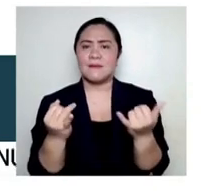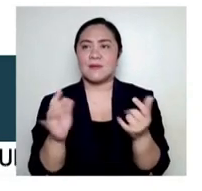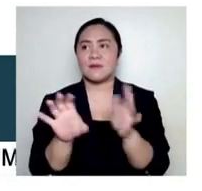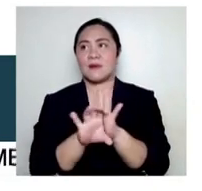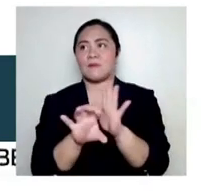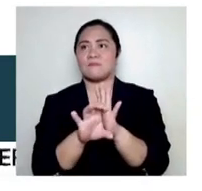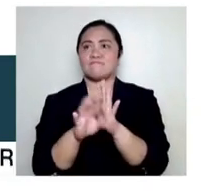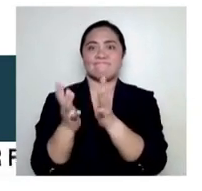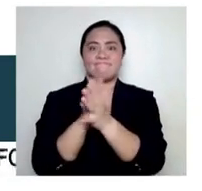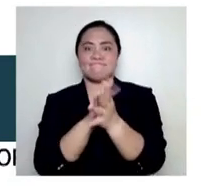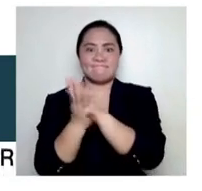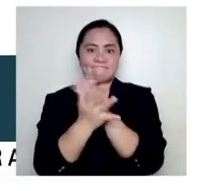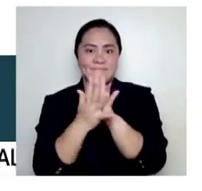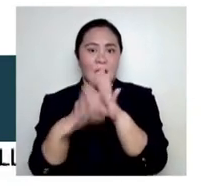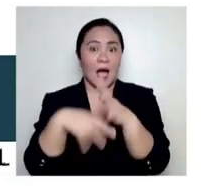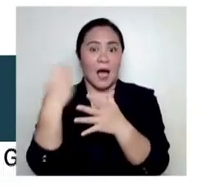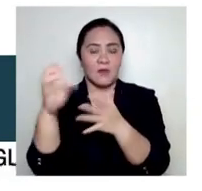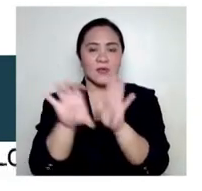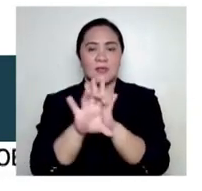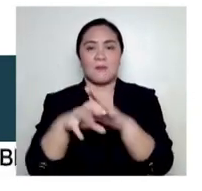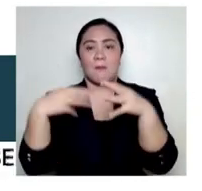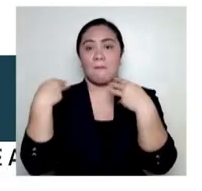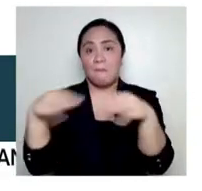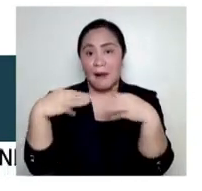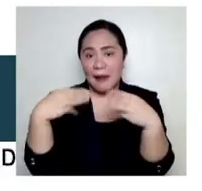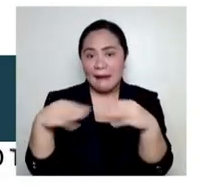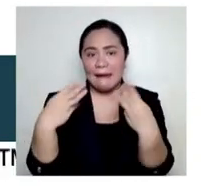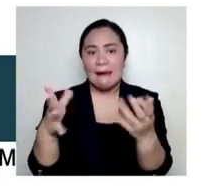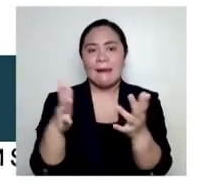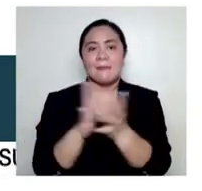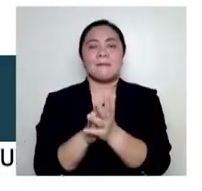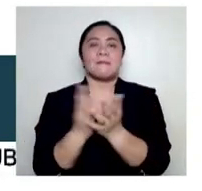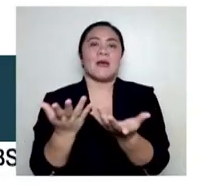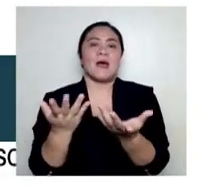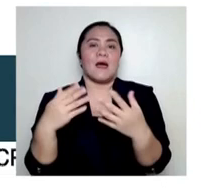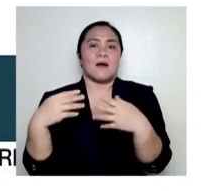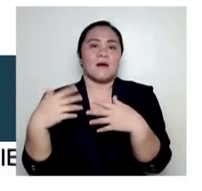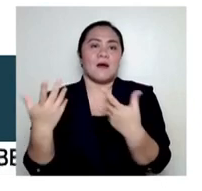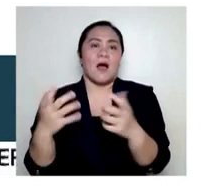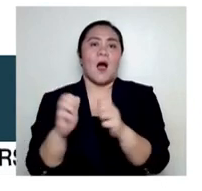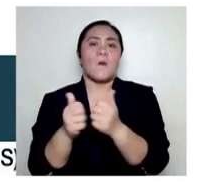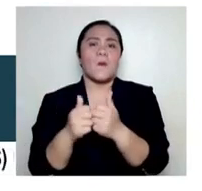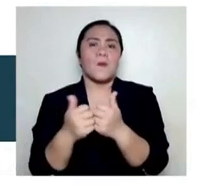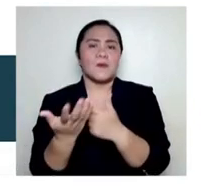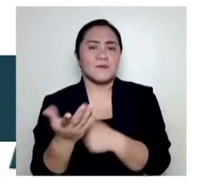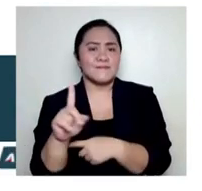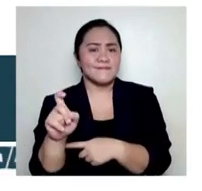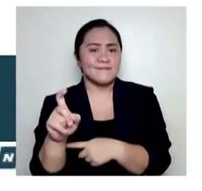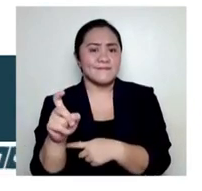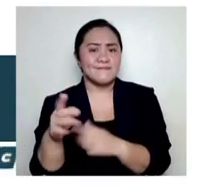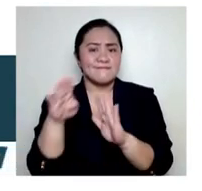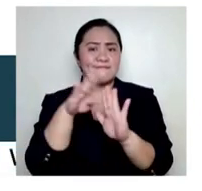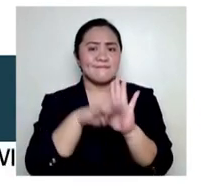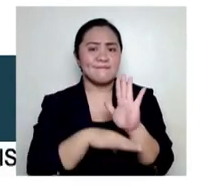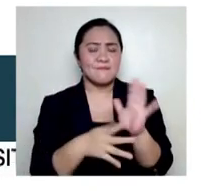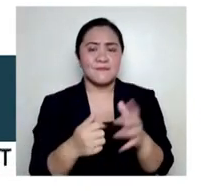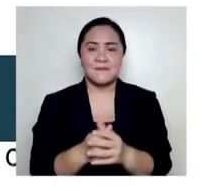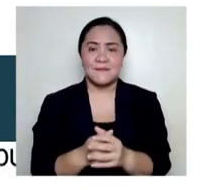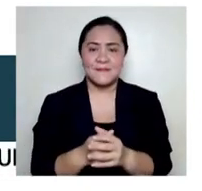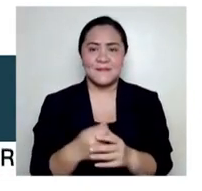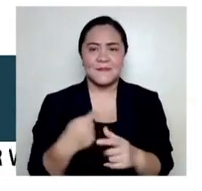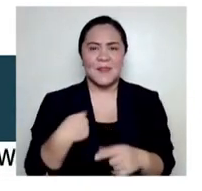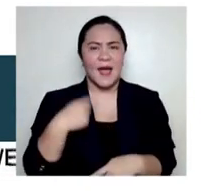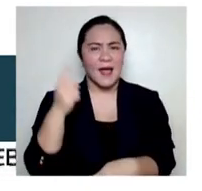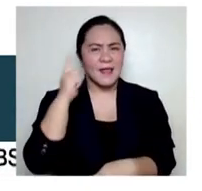public markets. It's outdoor, but it's crowded. What's the guideline regarding that? I believe